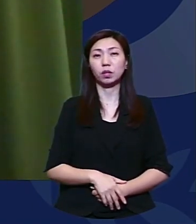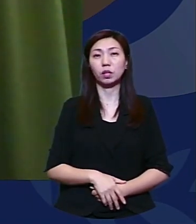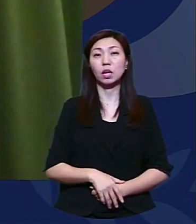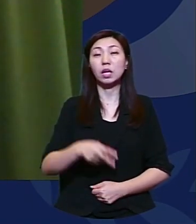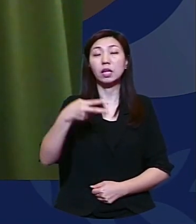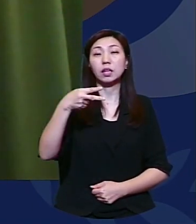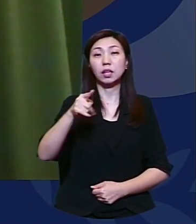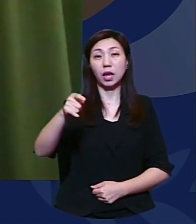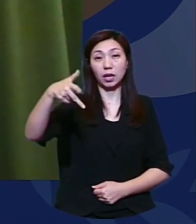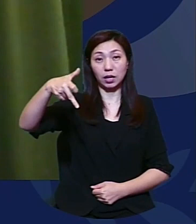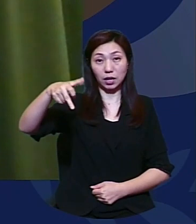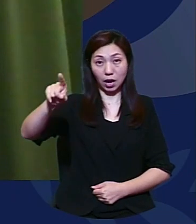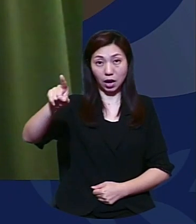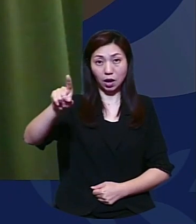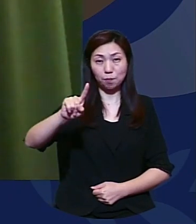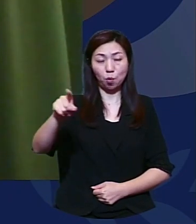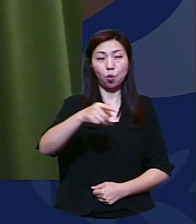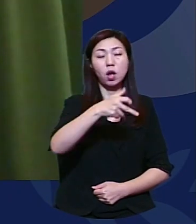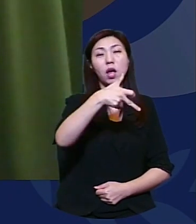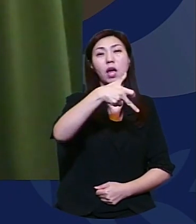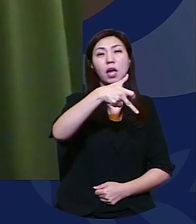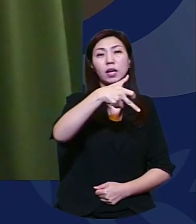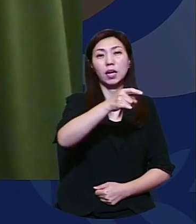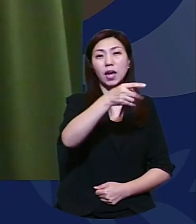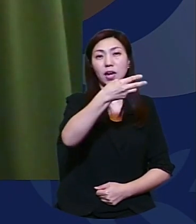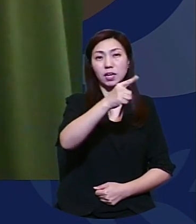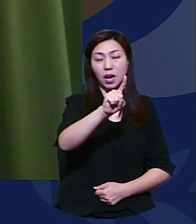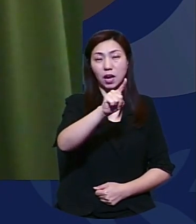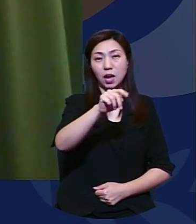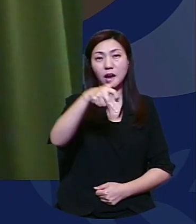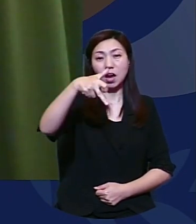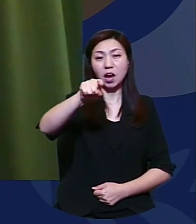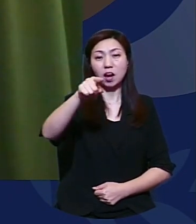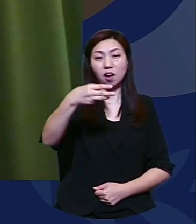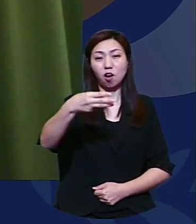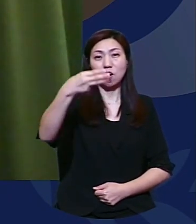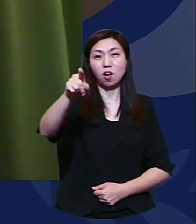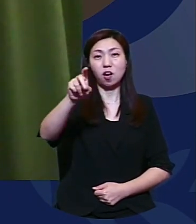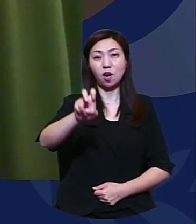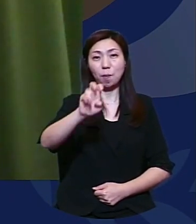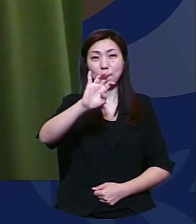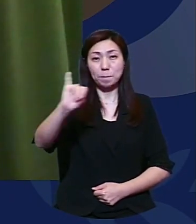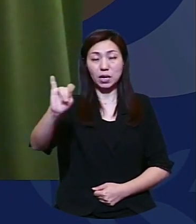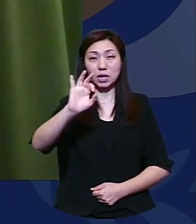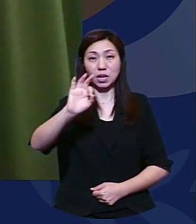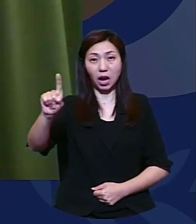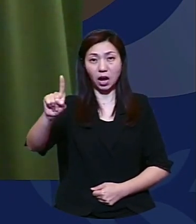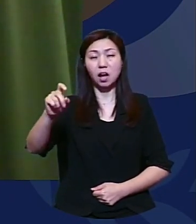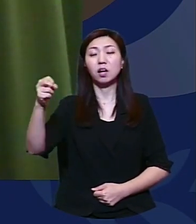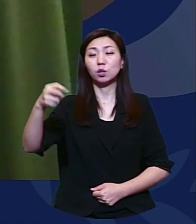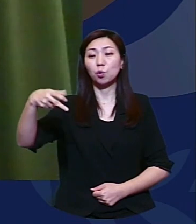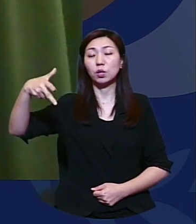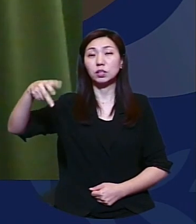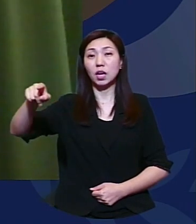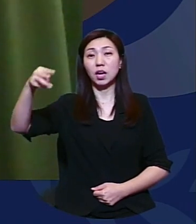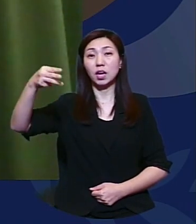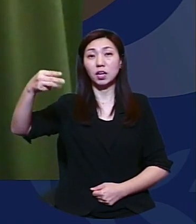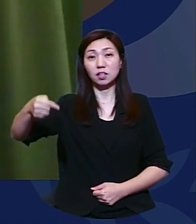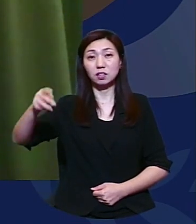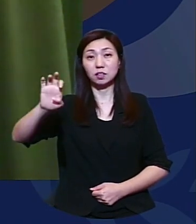Kenya, Colombia, and Serbia, and we are just finalizing Nepal. We also have 10 other assessments planned or in various stages of